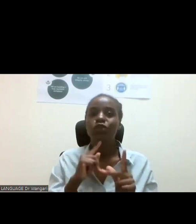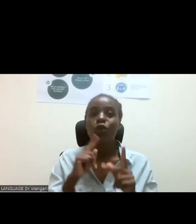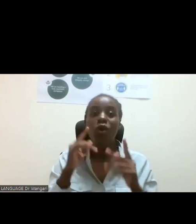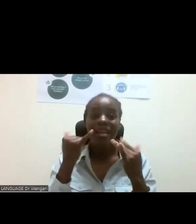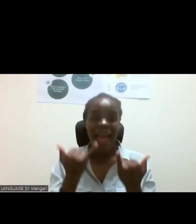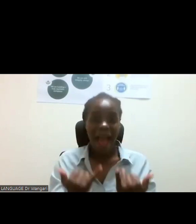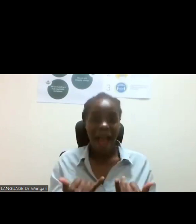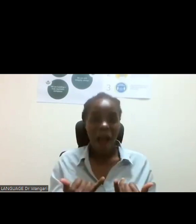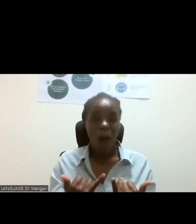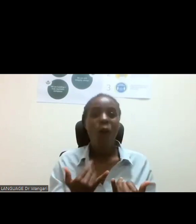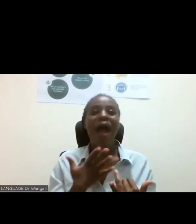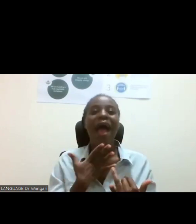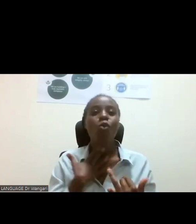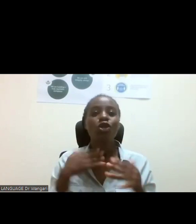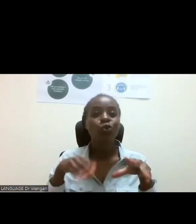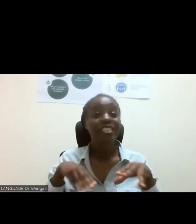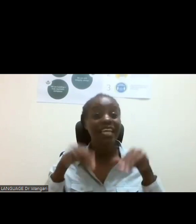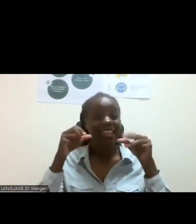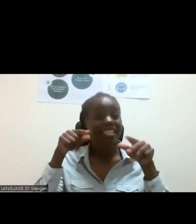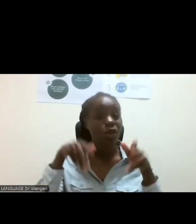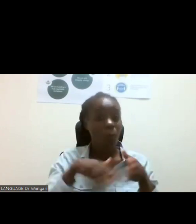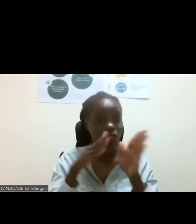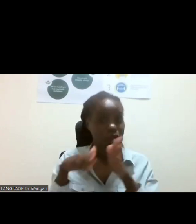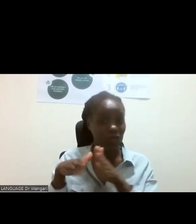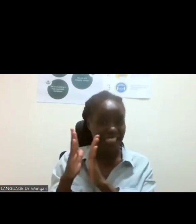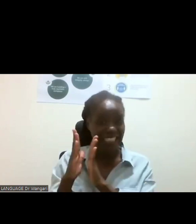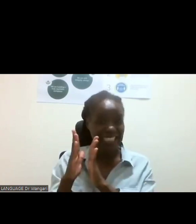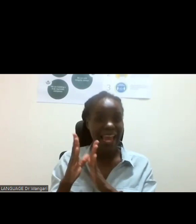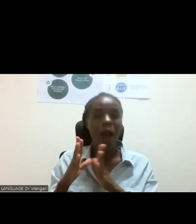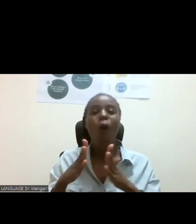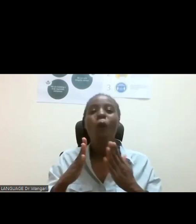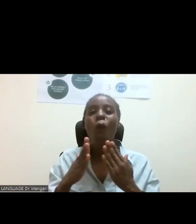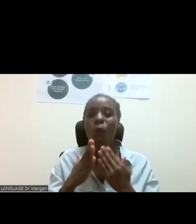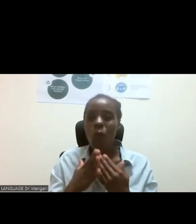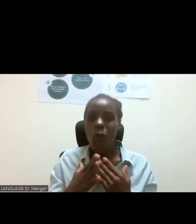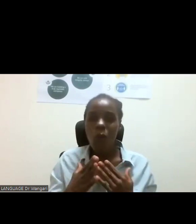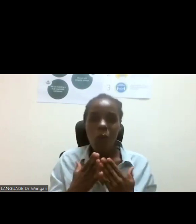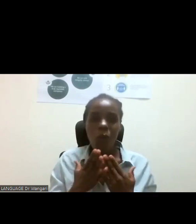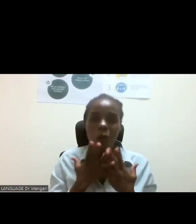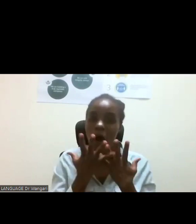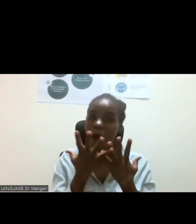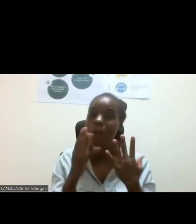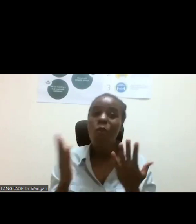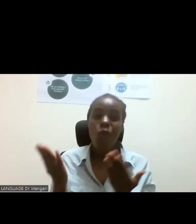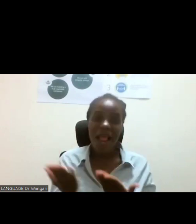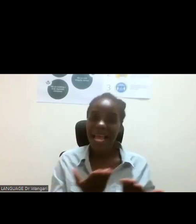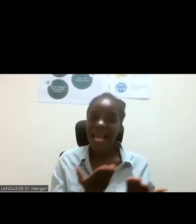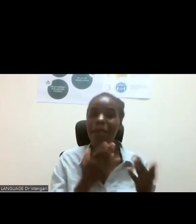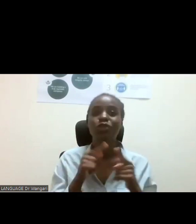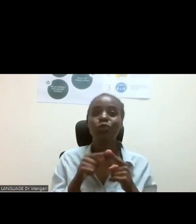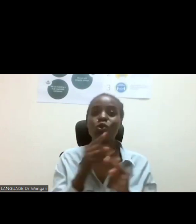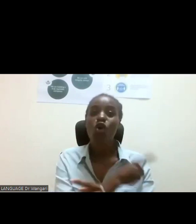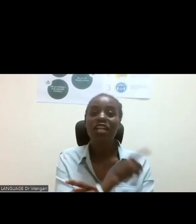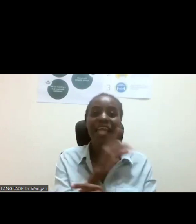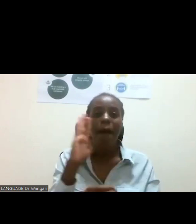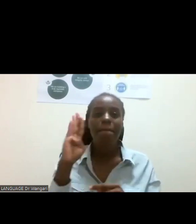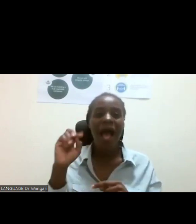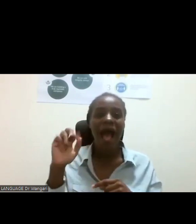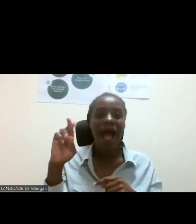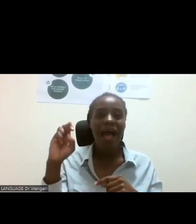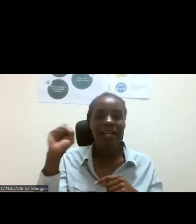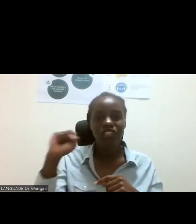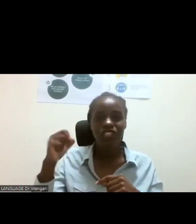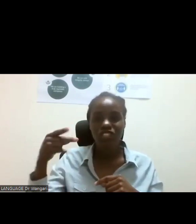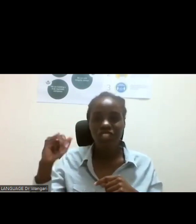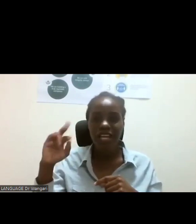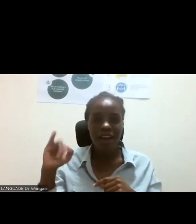to invite and a very warm welcome to you, Dr. Isaac Bashir. He's the Acting Director,